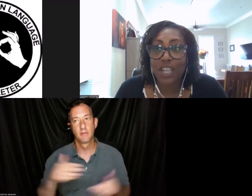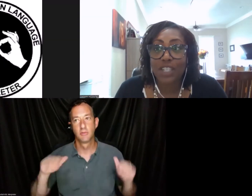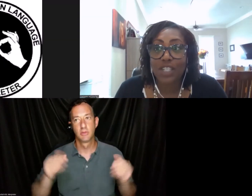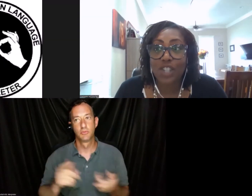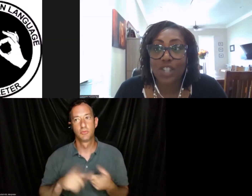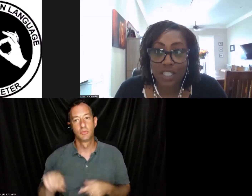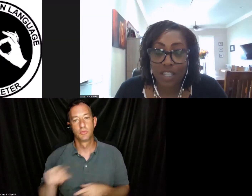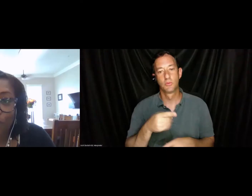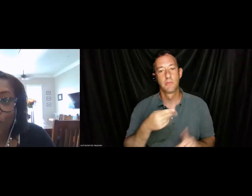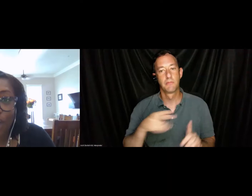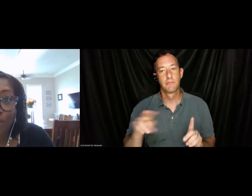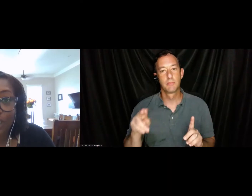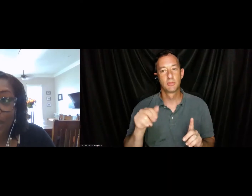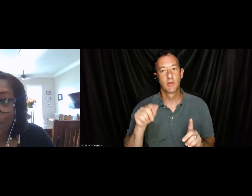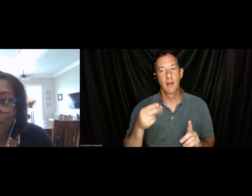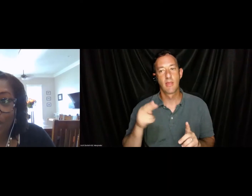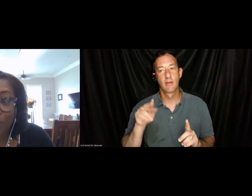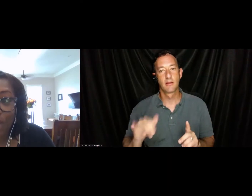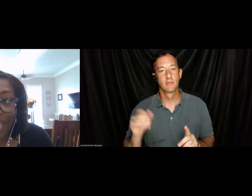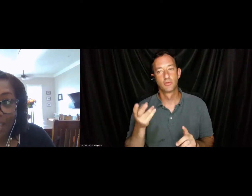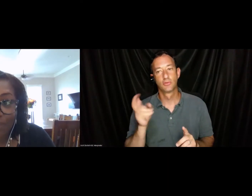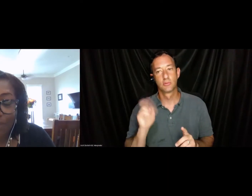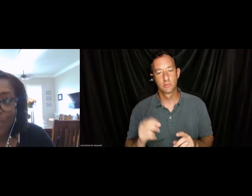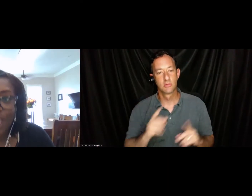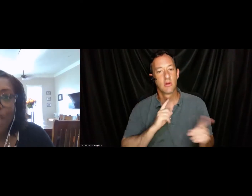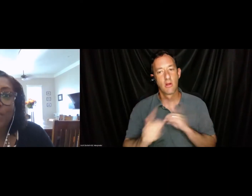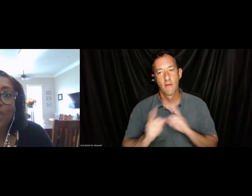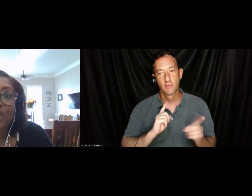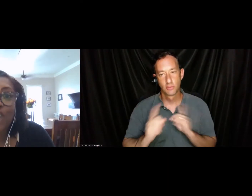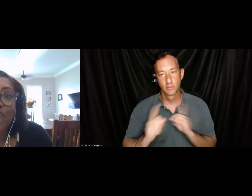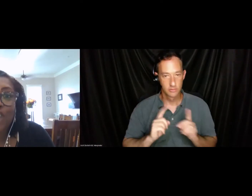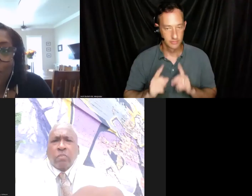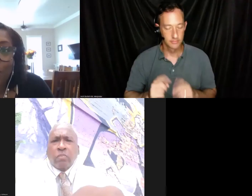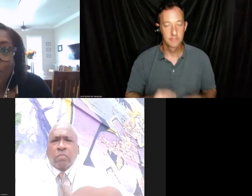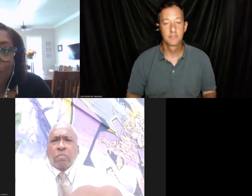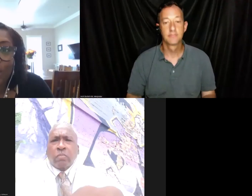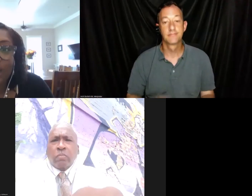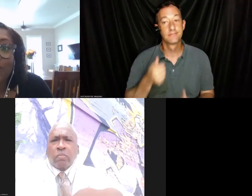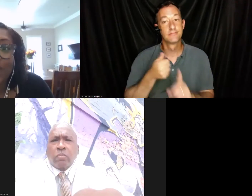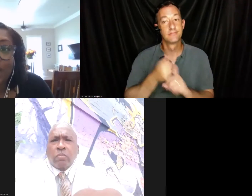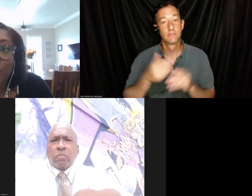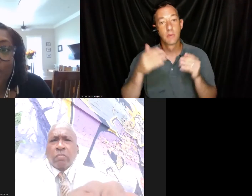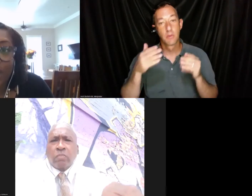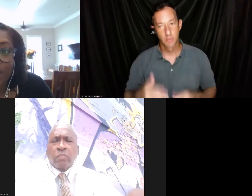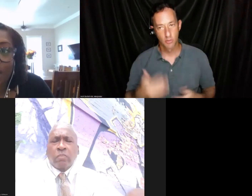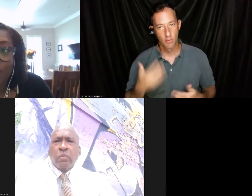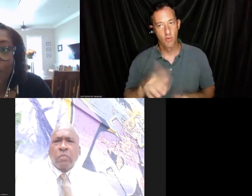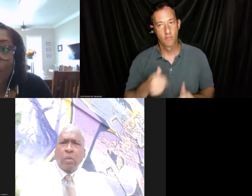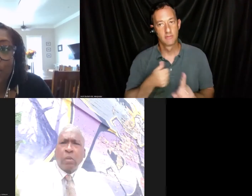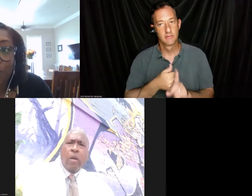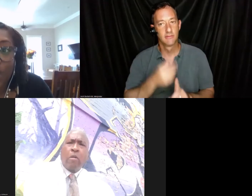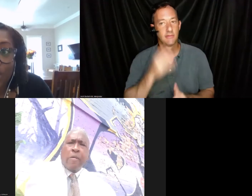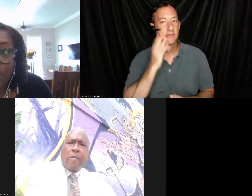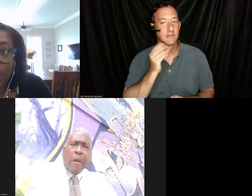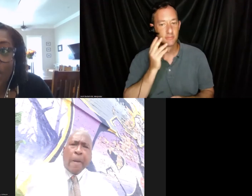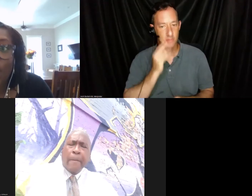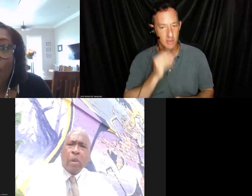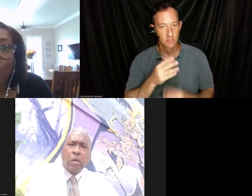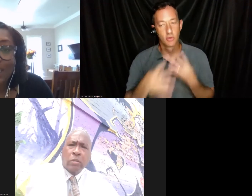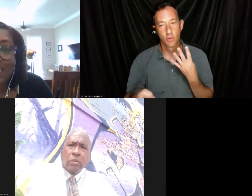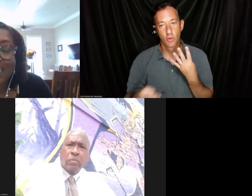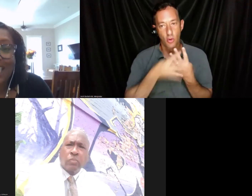Mr. Anthony Johnson for a conversation that we'll have. Mr. Johnson is a person with lived experience of